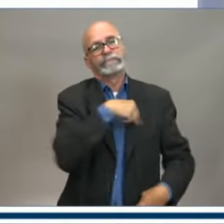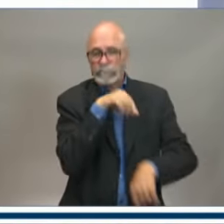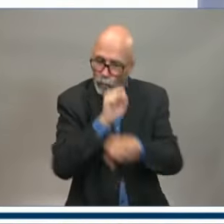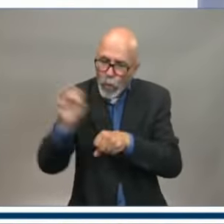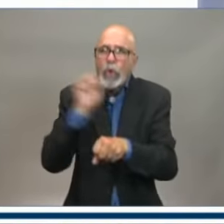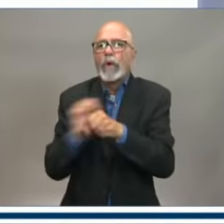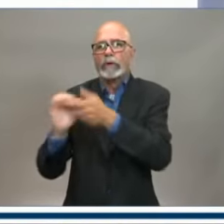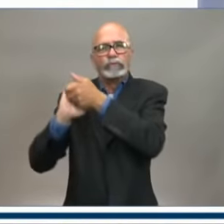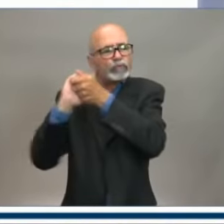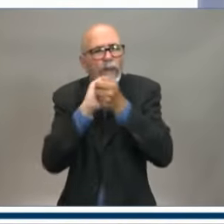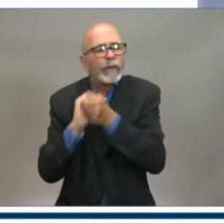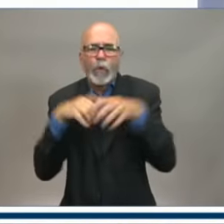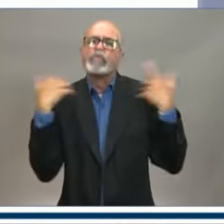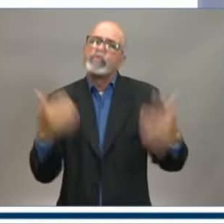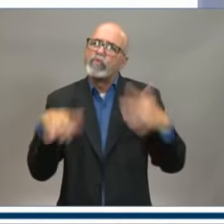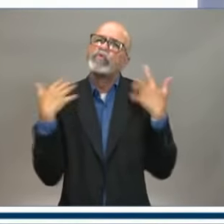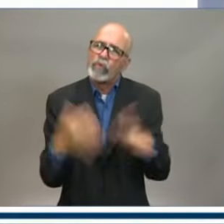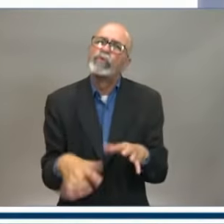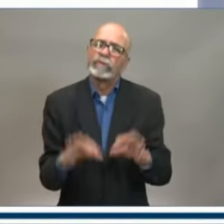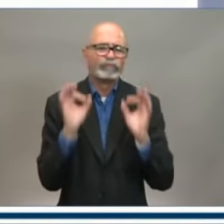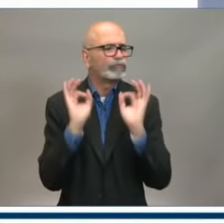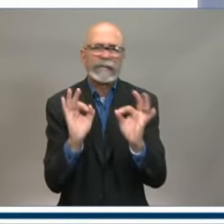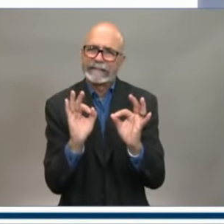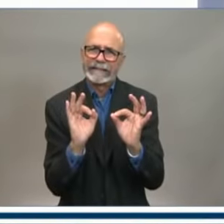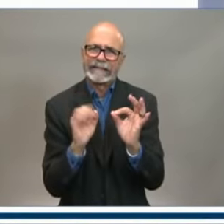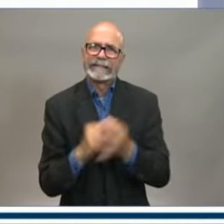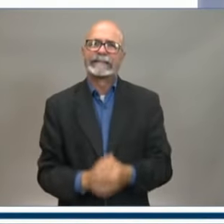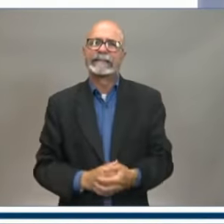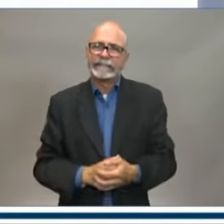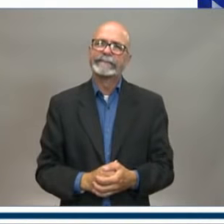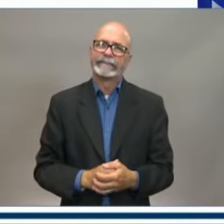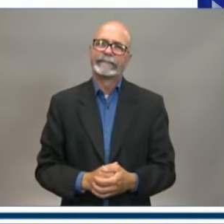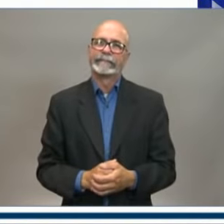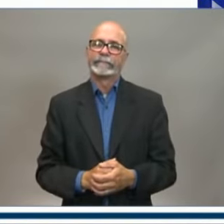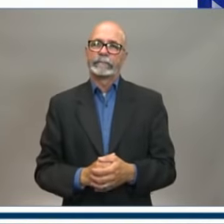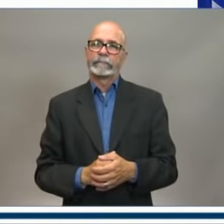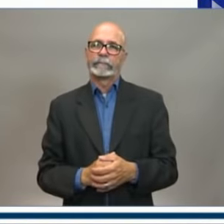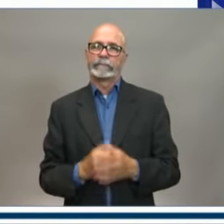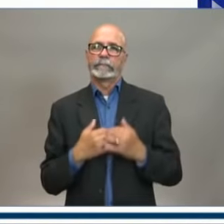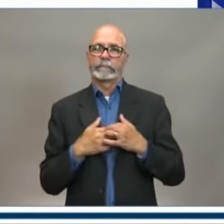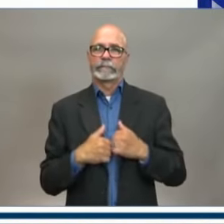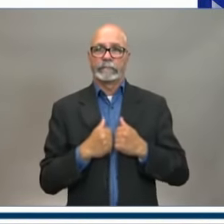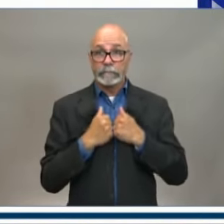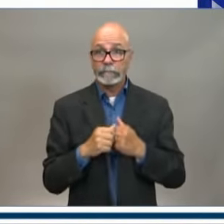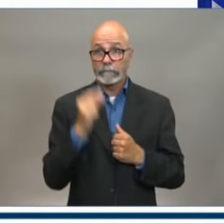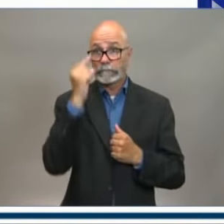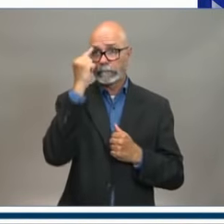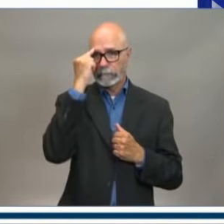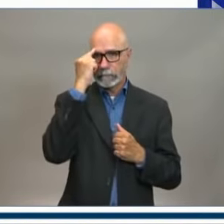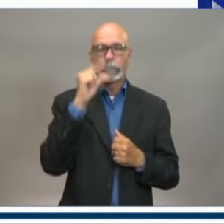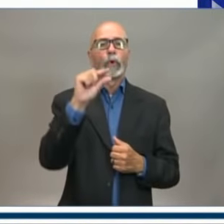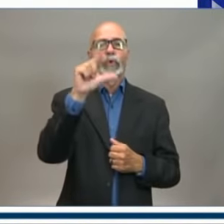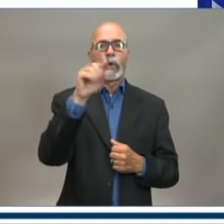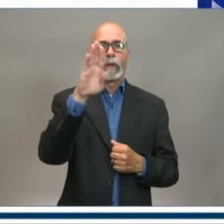they've shown throughout this whole ordeal. Next question will go to Global's Alicia